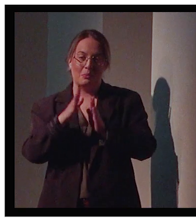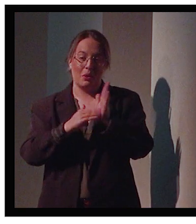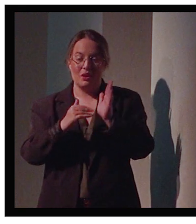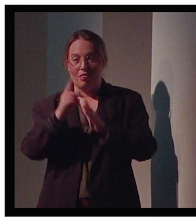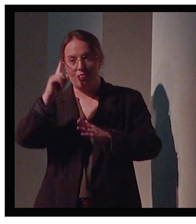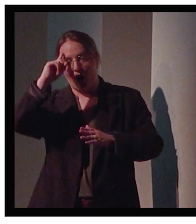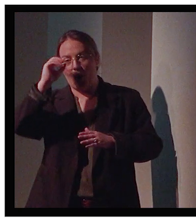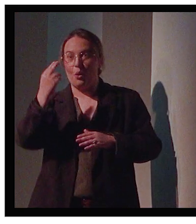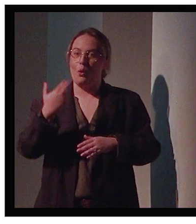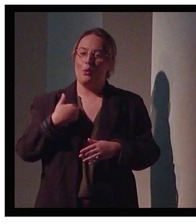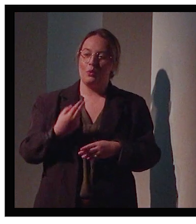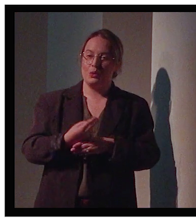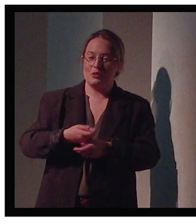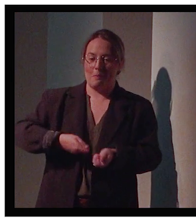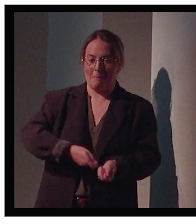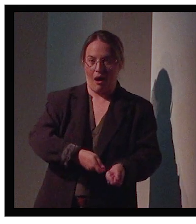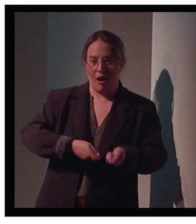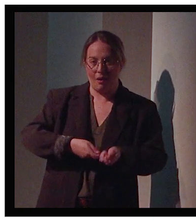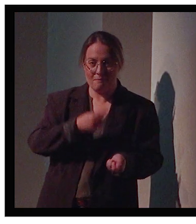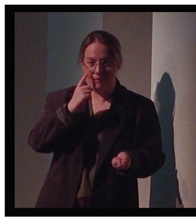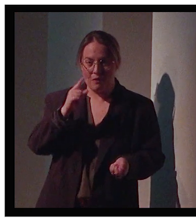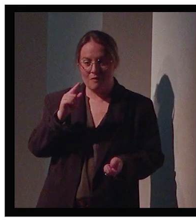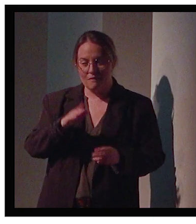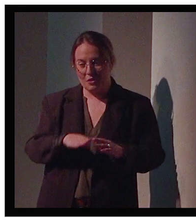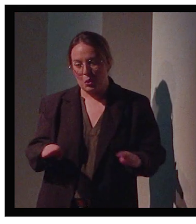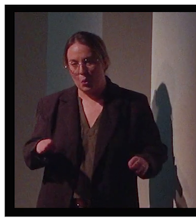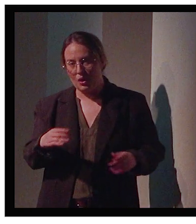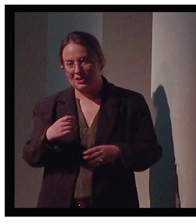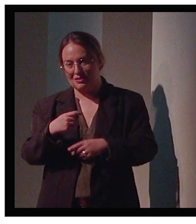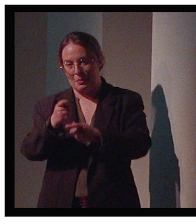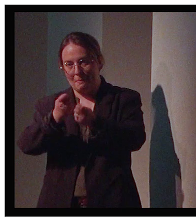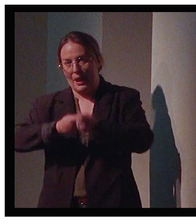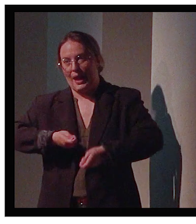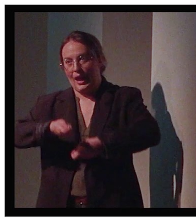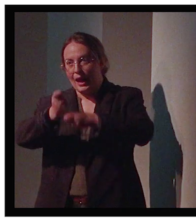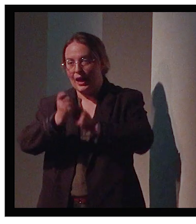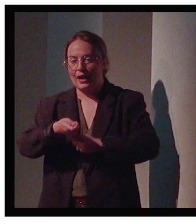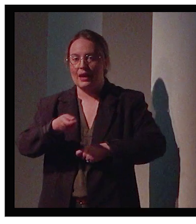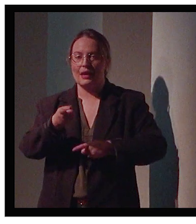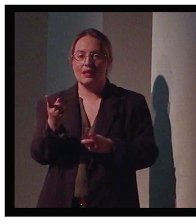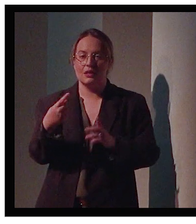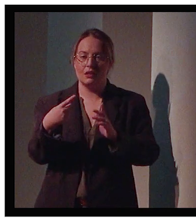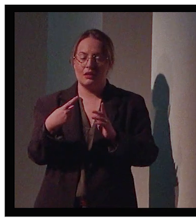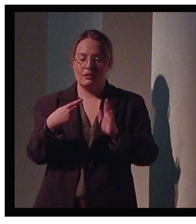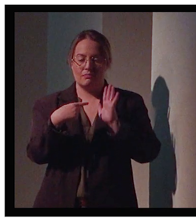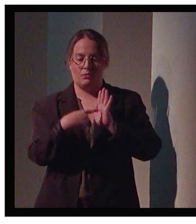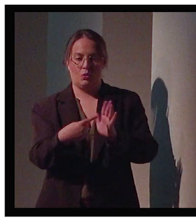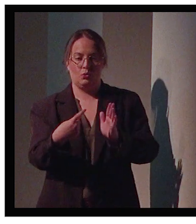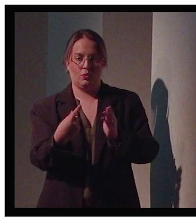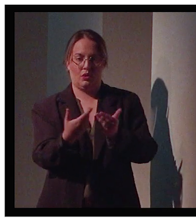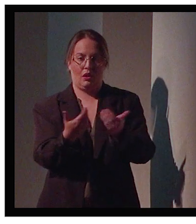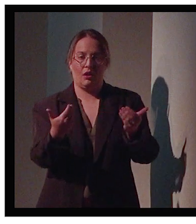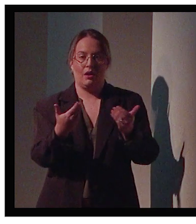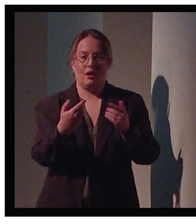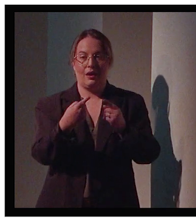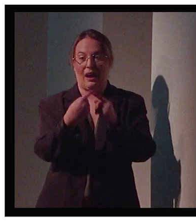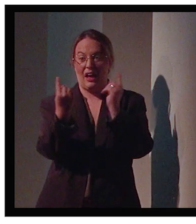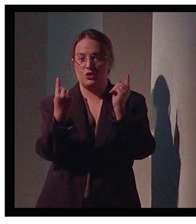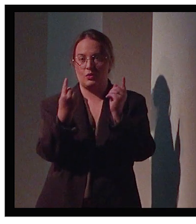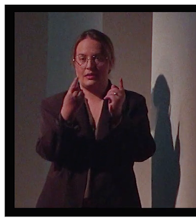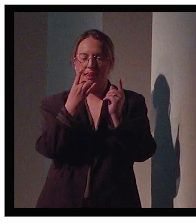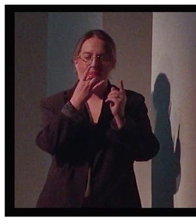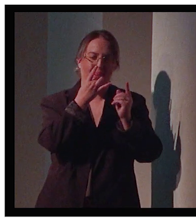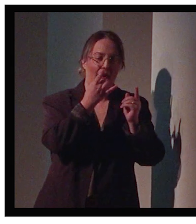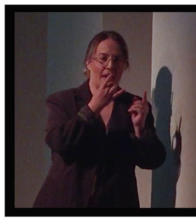painting. They derided his very stark contrasts between light and dark, no kind